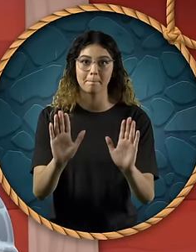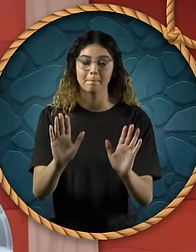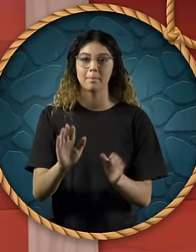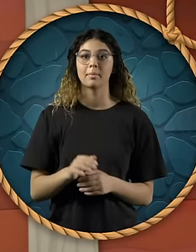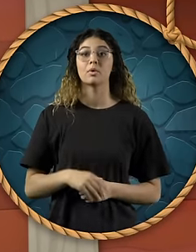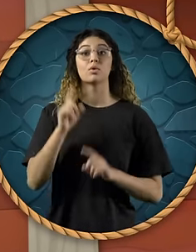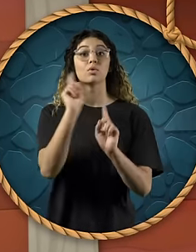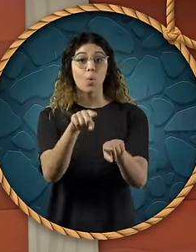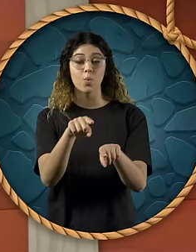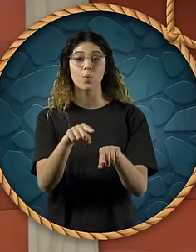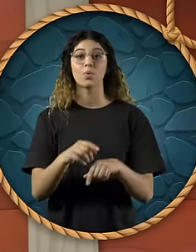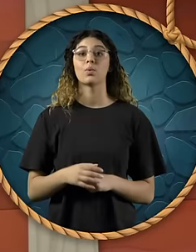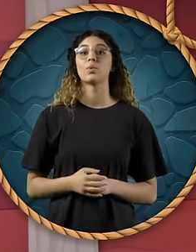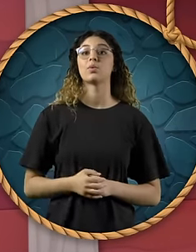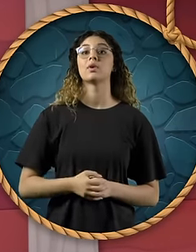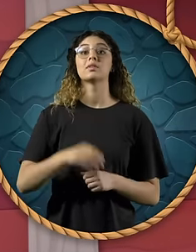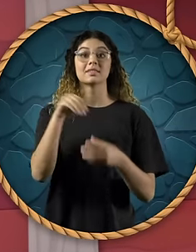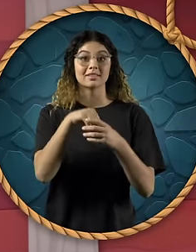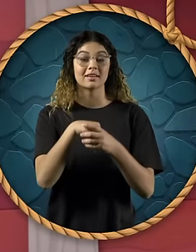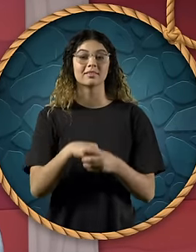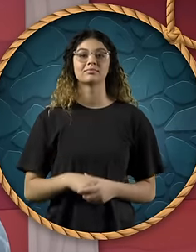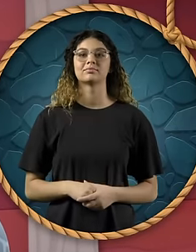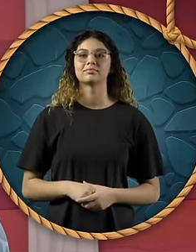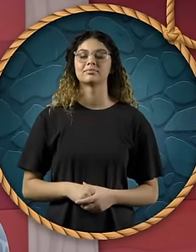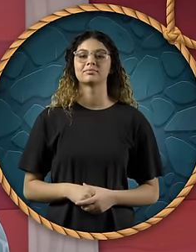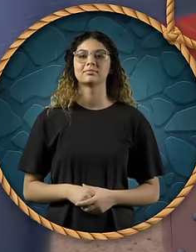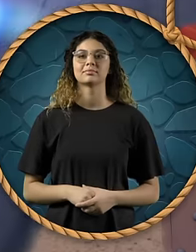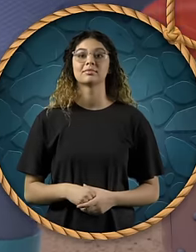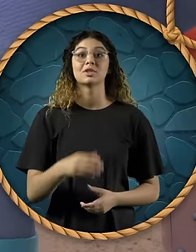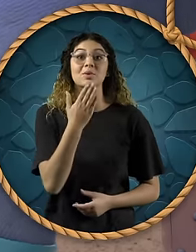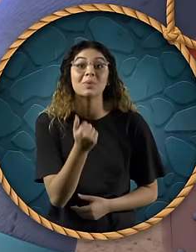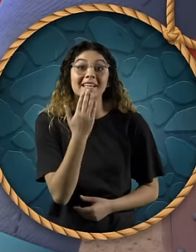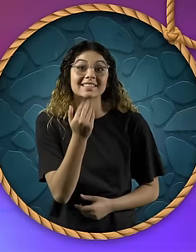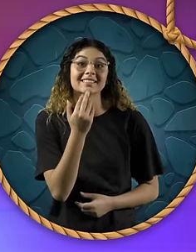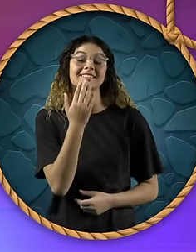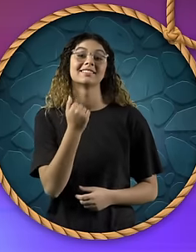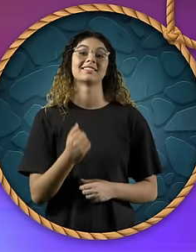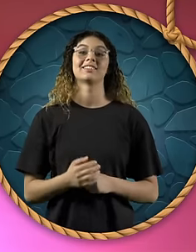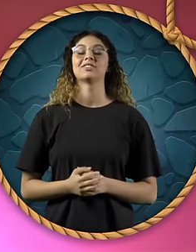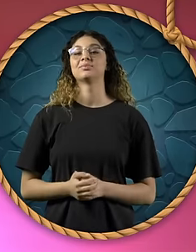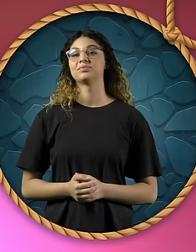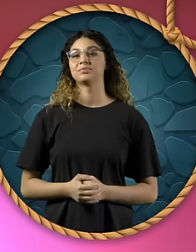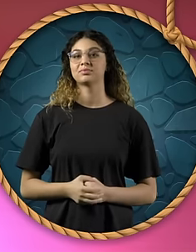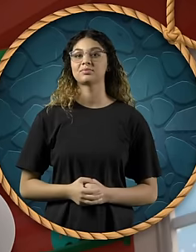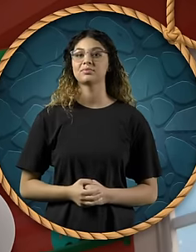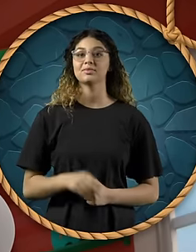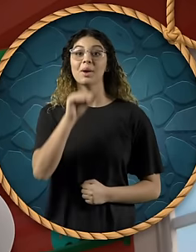stop. This one is go. And this one means inside. And this one is for